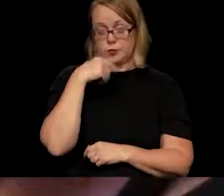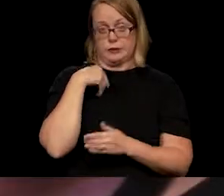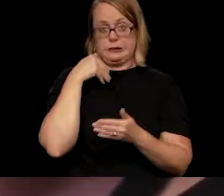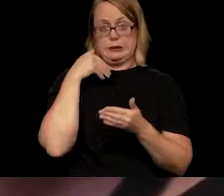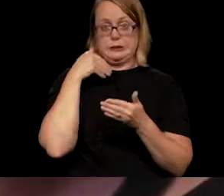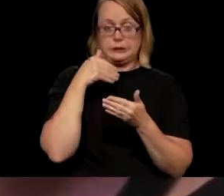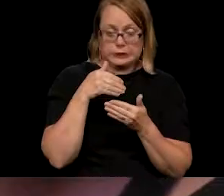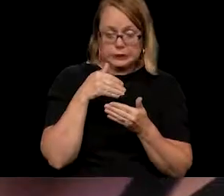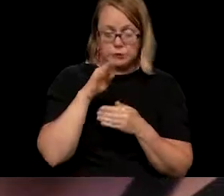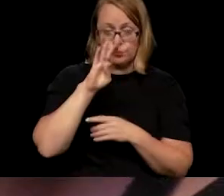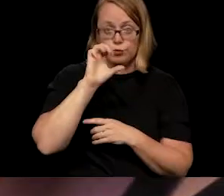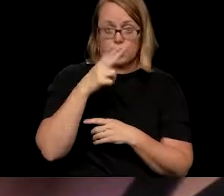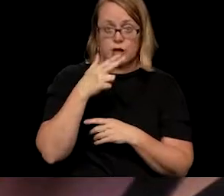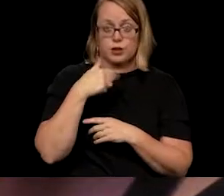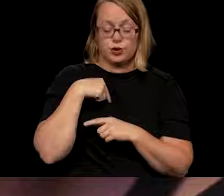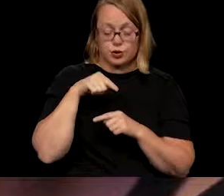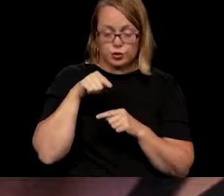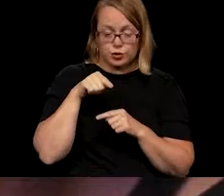over it